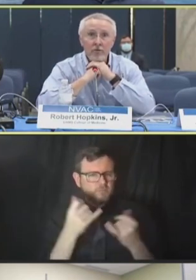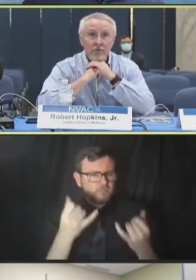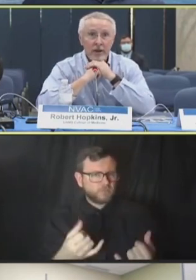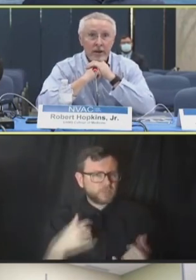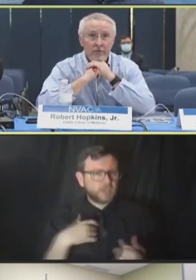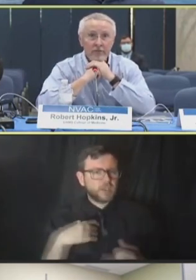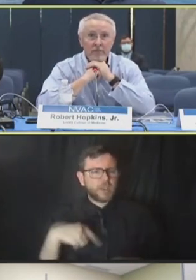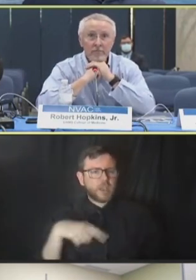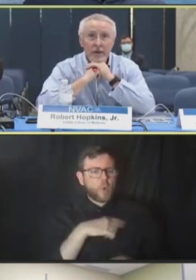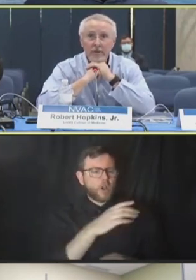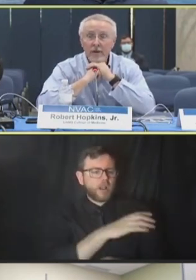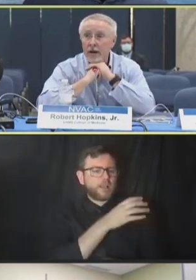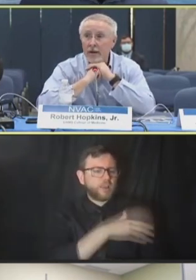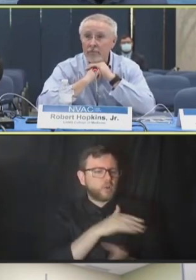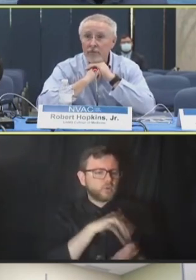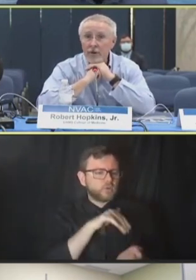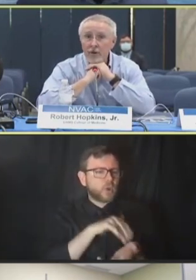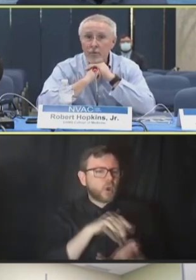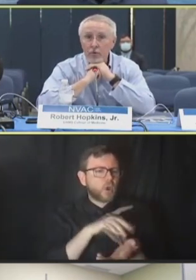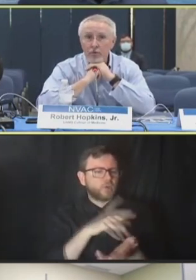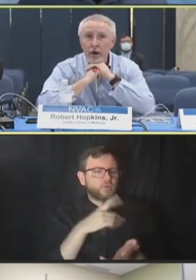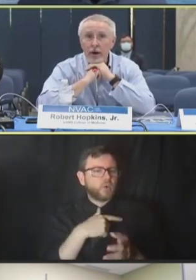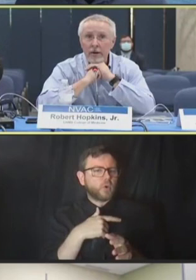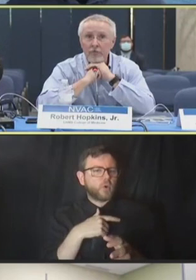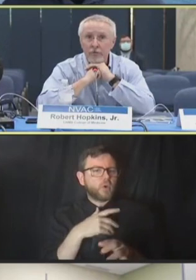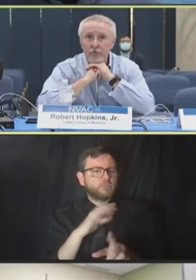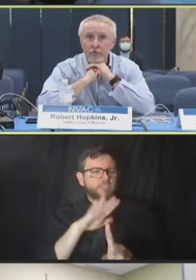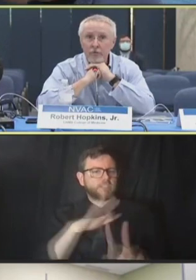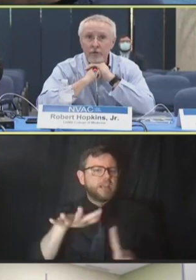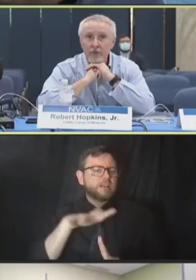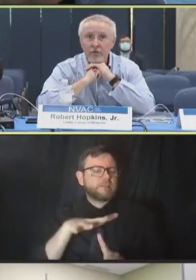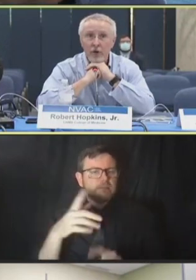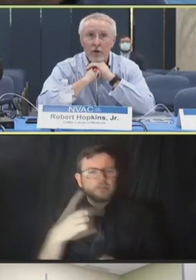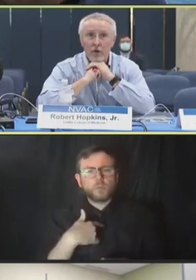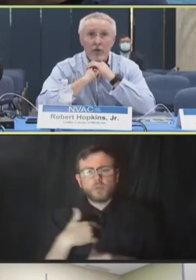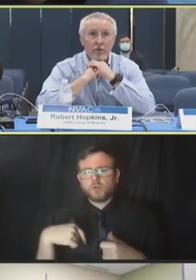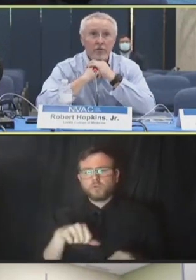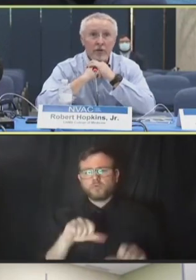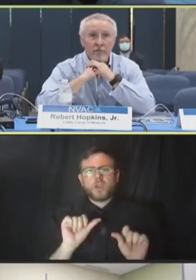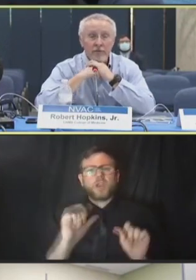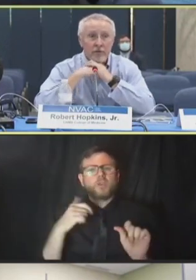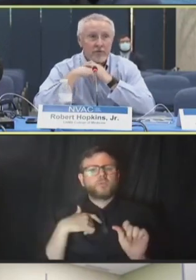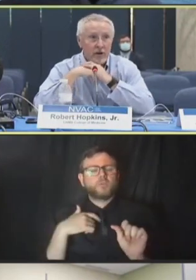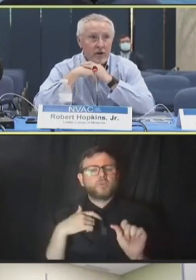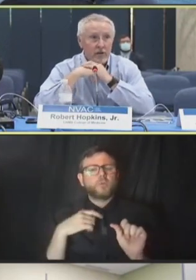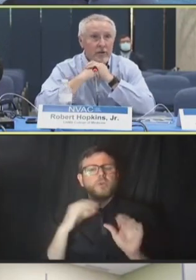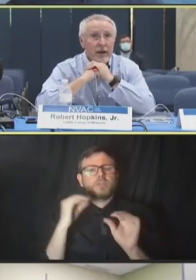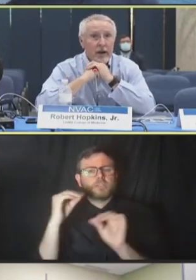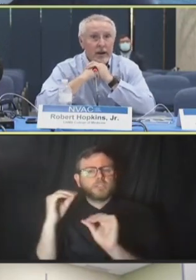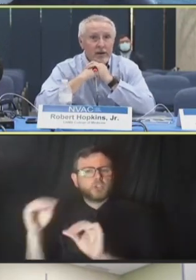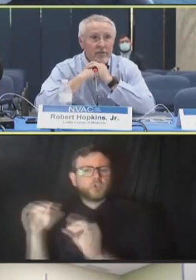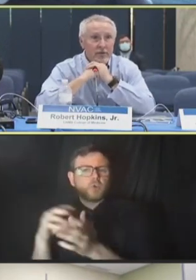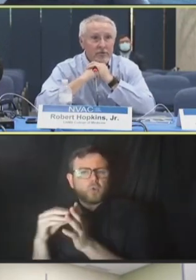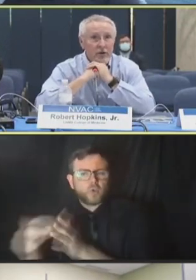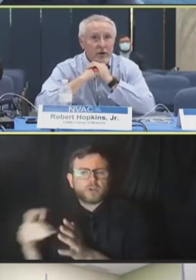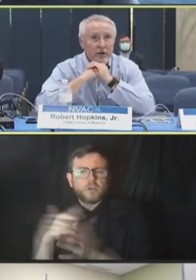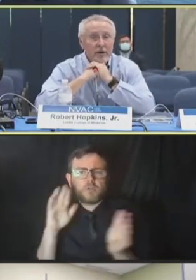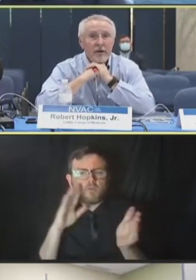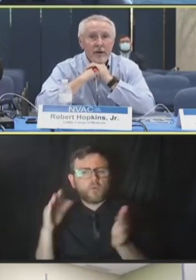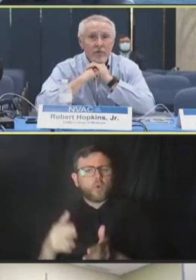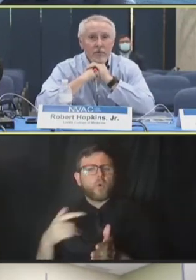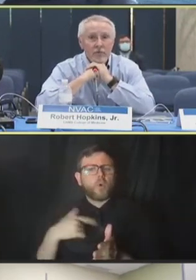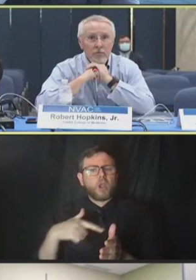clinical settings, many times we're trying to teach our learners and to focus our activities